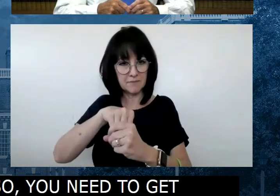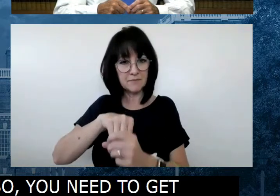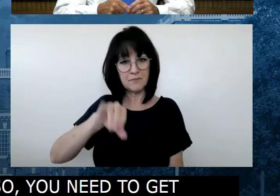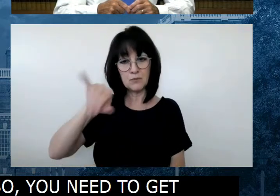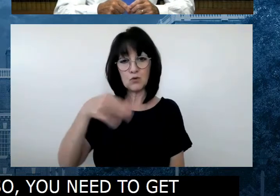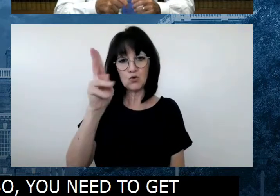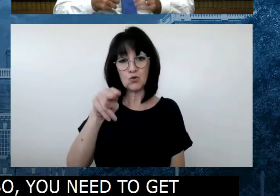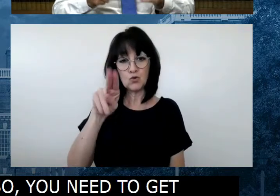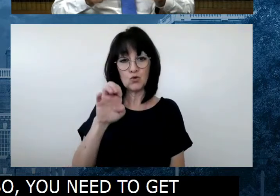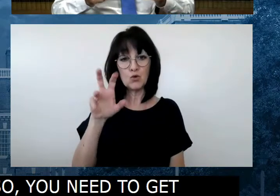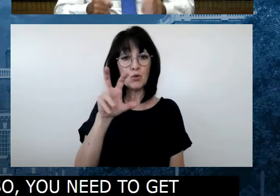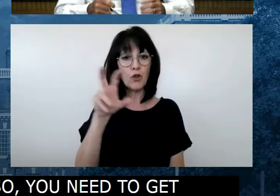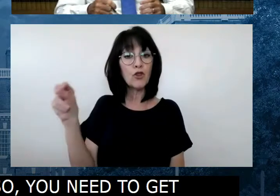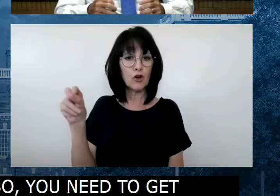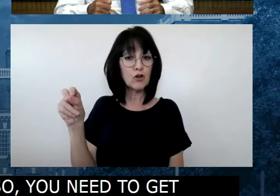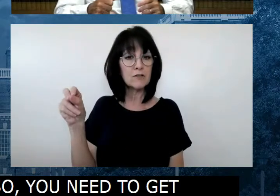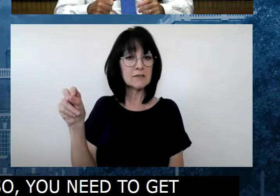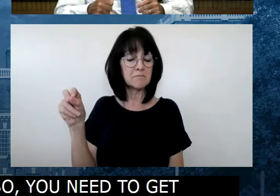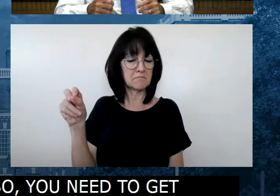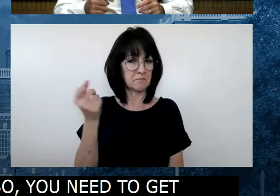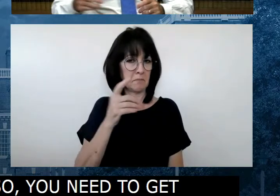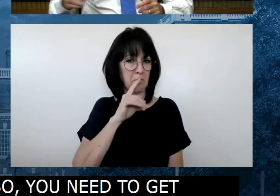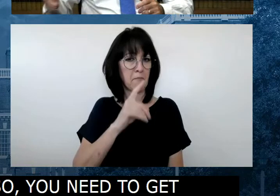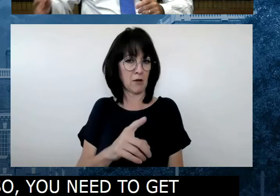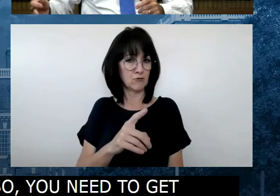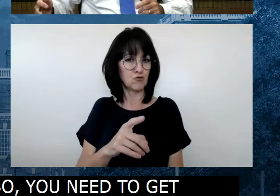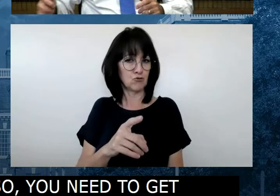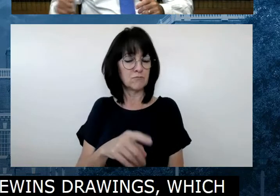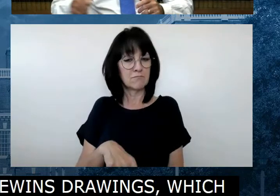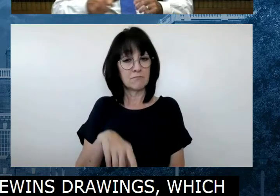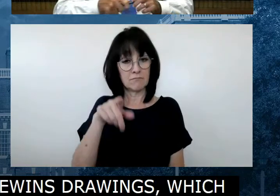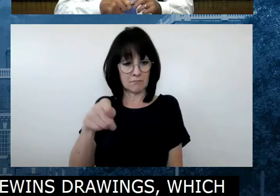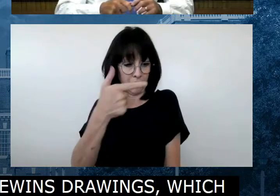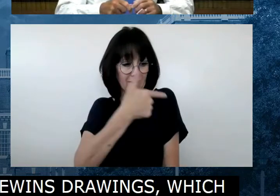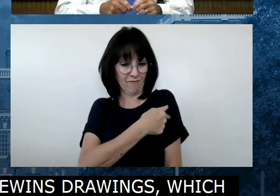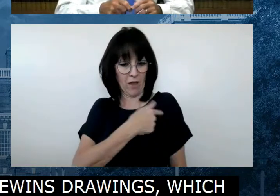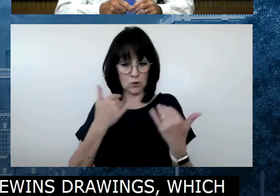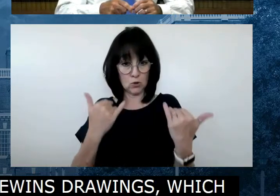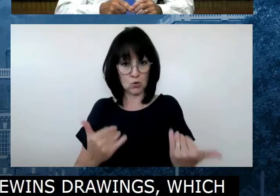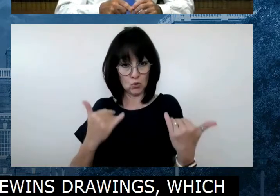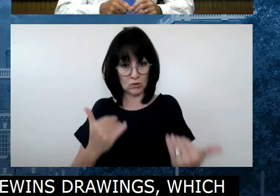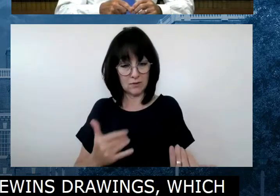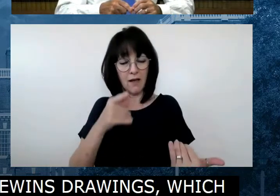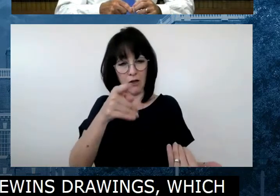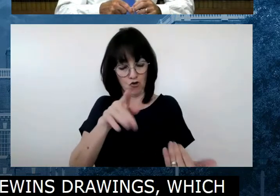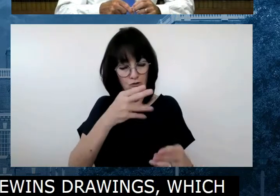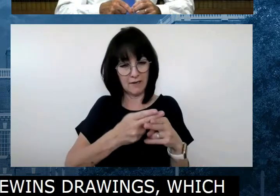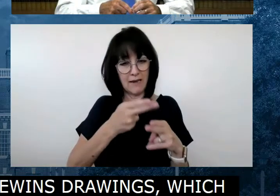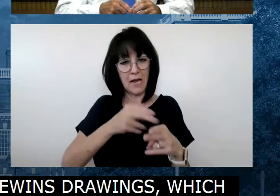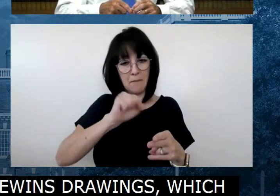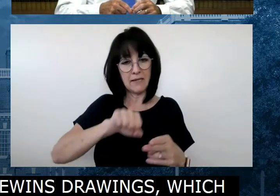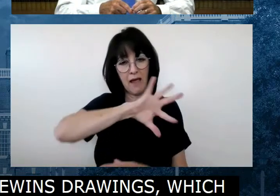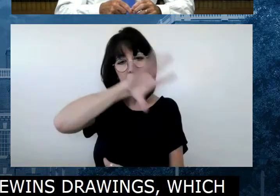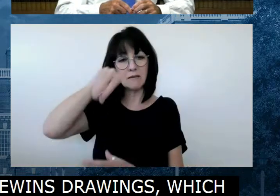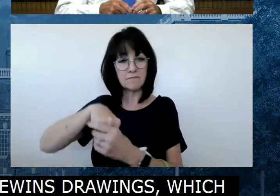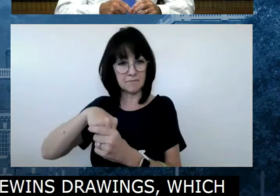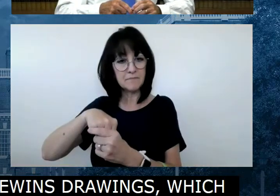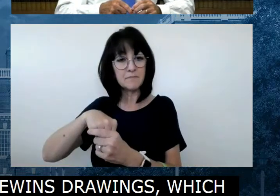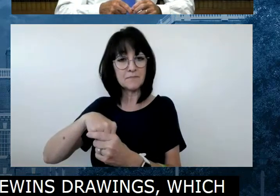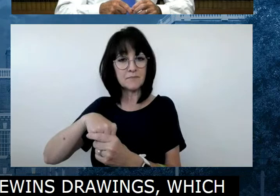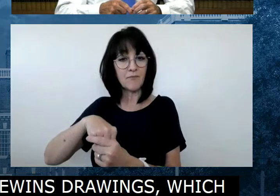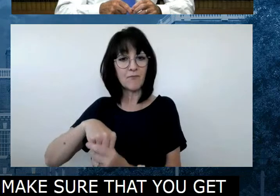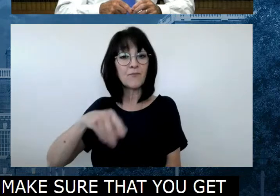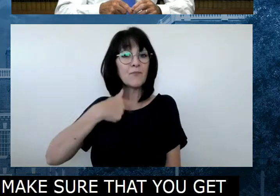30th. So make sure you get vaccinated today so you're eligible for those drawings. We did draw some